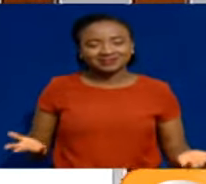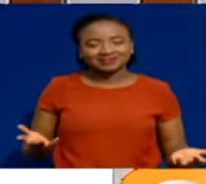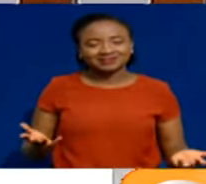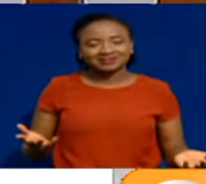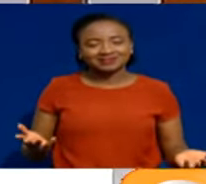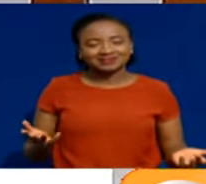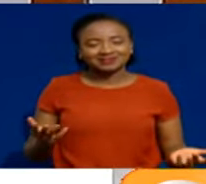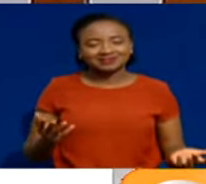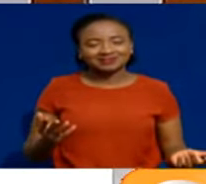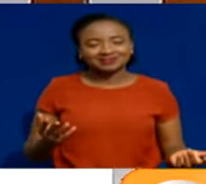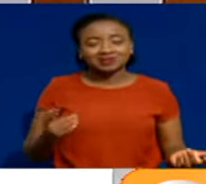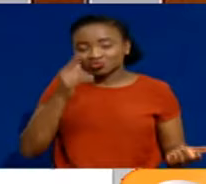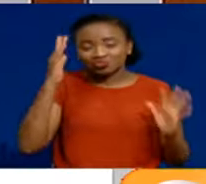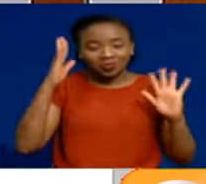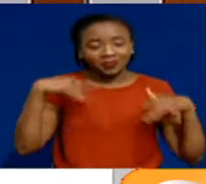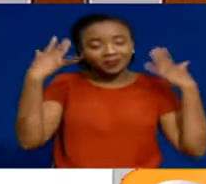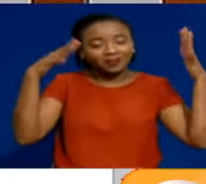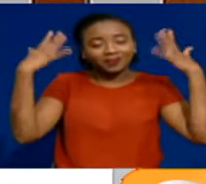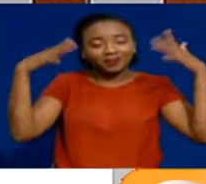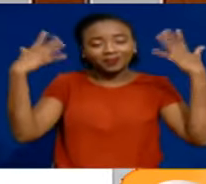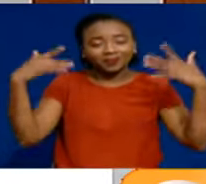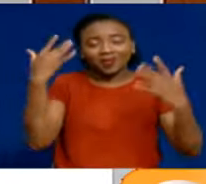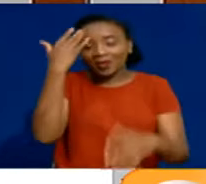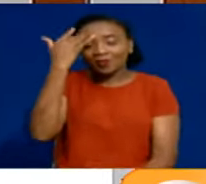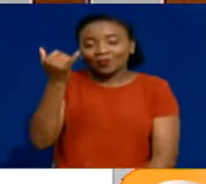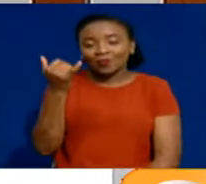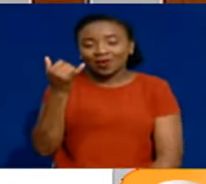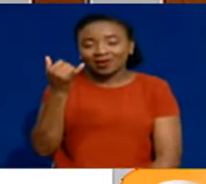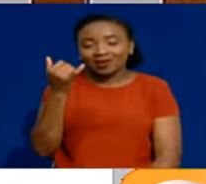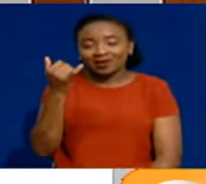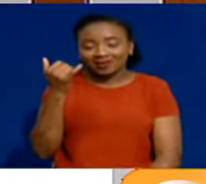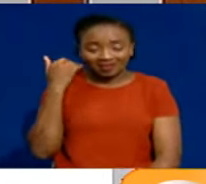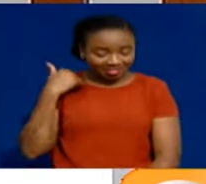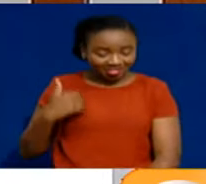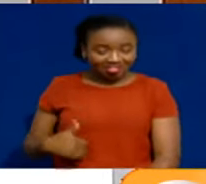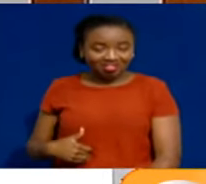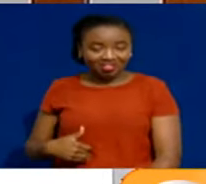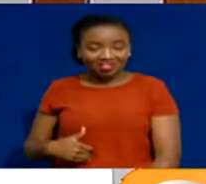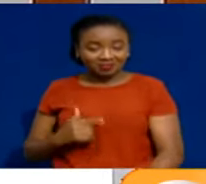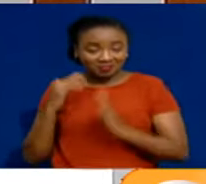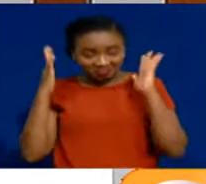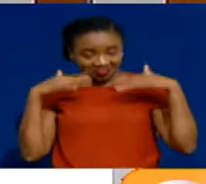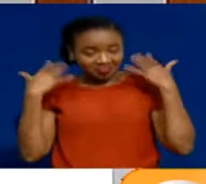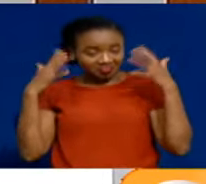in any case, people should be worried more, and not people like me.